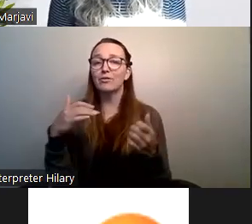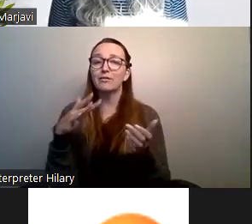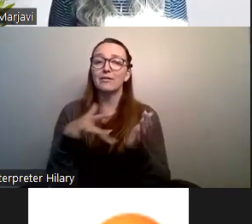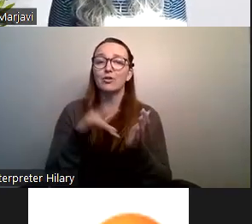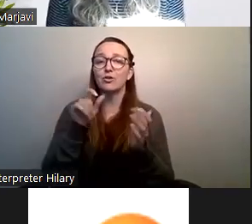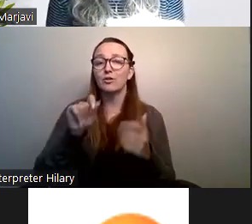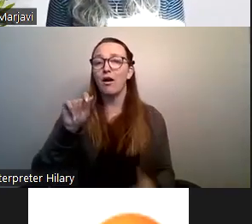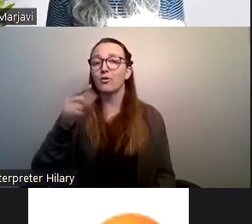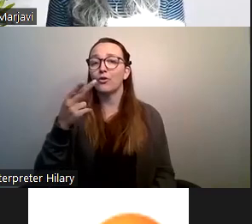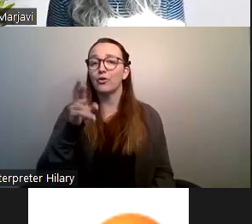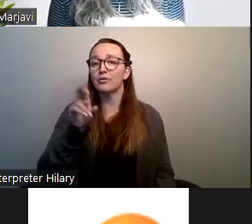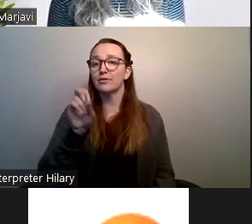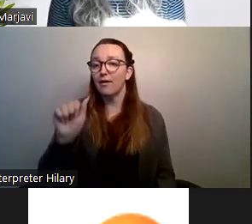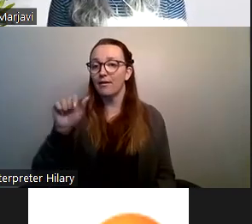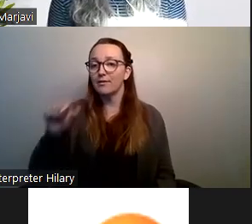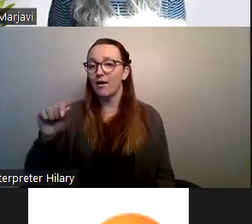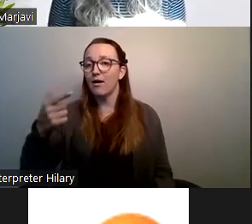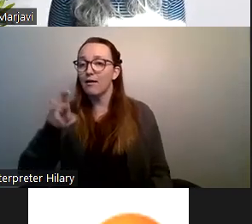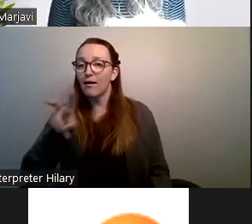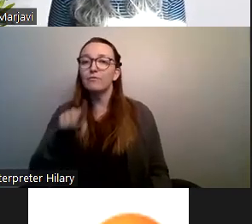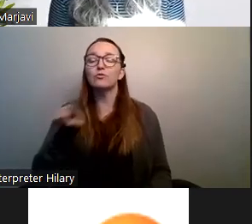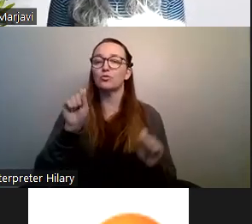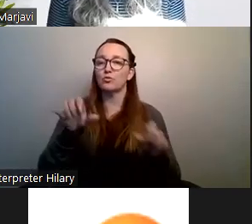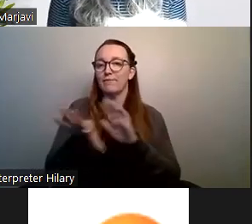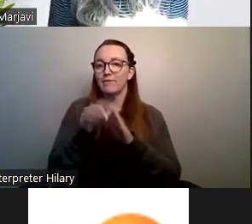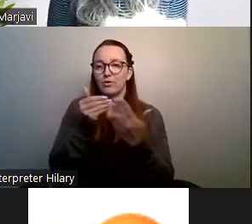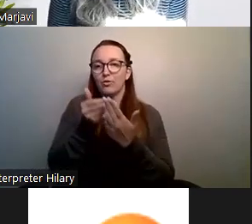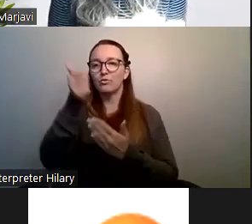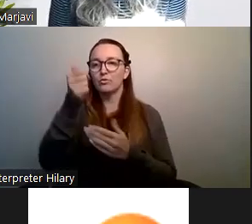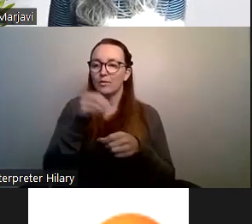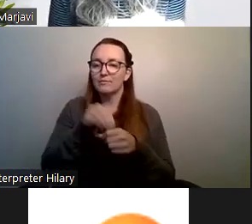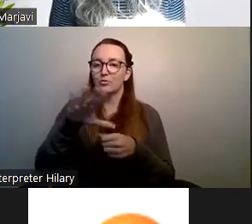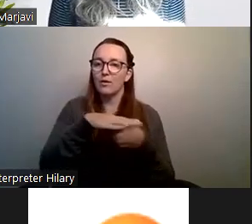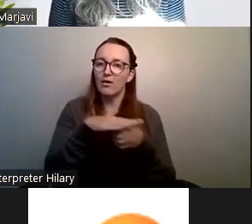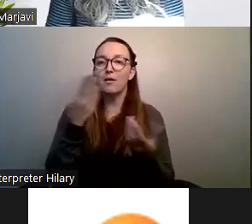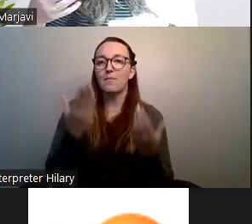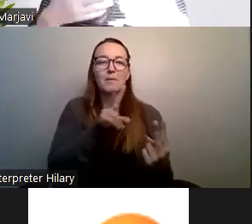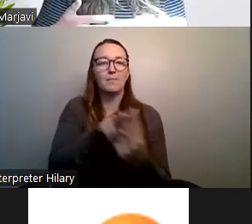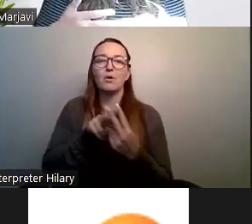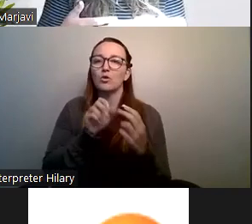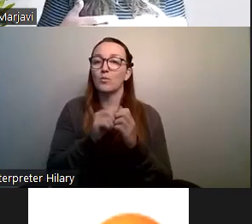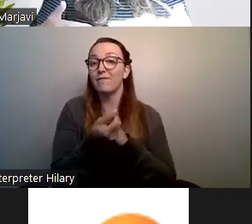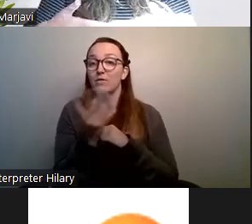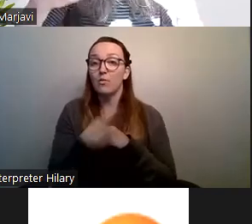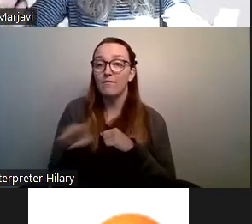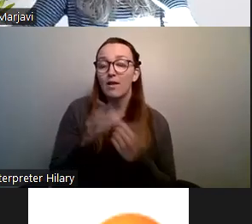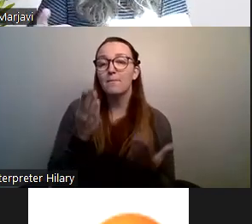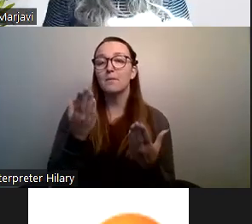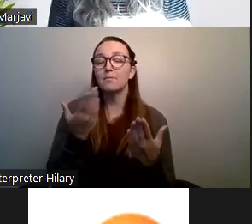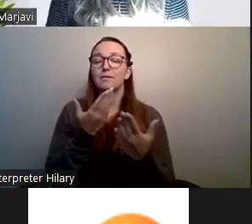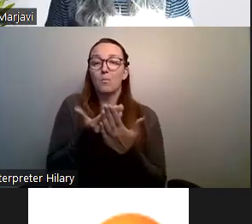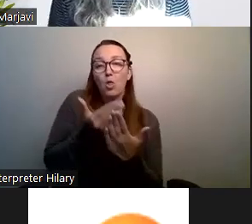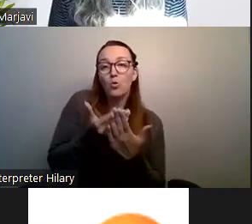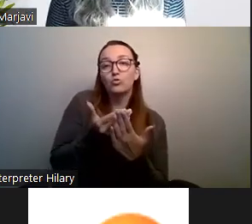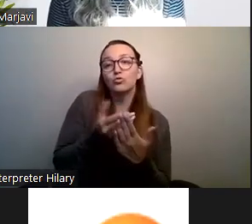findahealthcenter.hrsa.gov to identify the closest health centers in your area, and maybe partner with a few of them, maybe some right where you are and some that